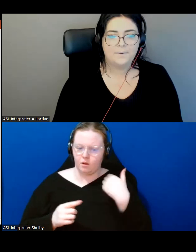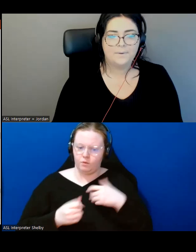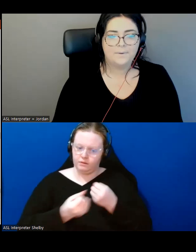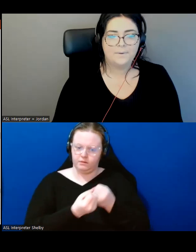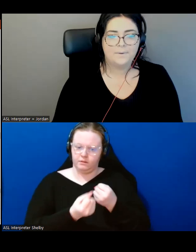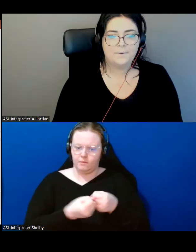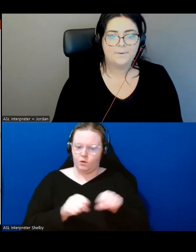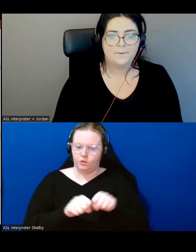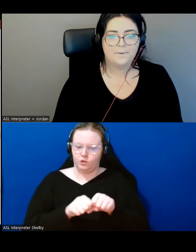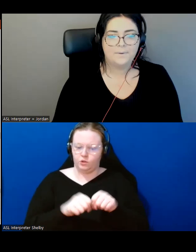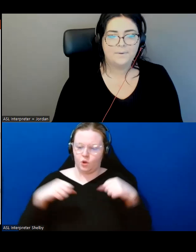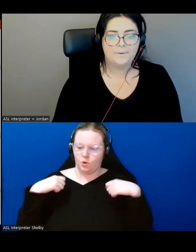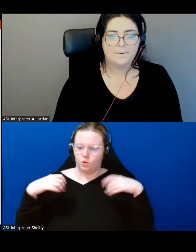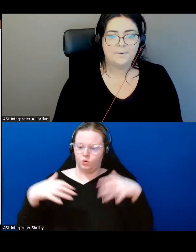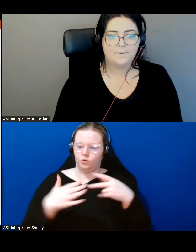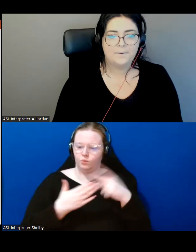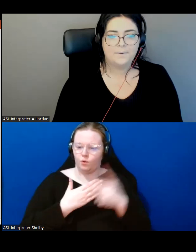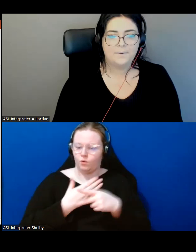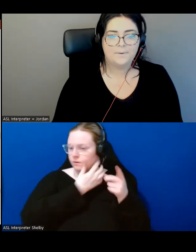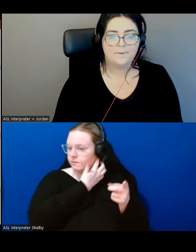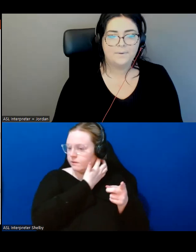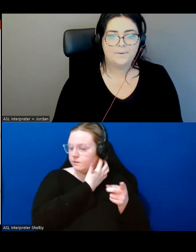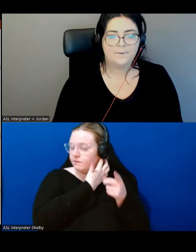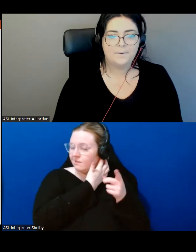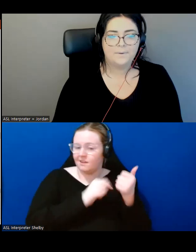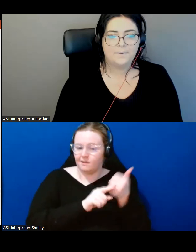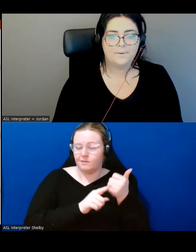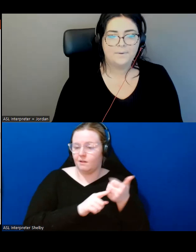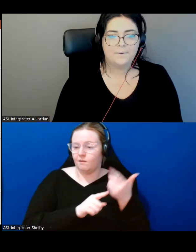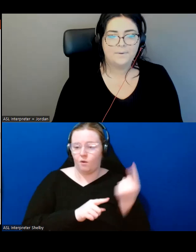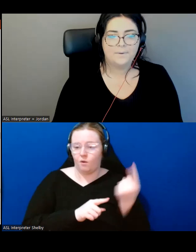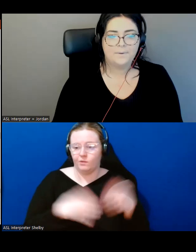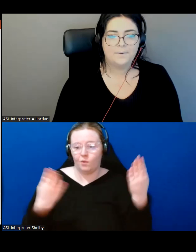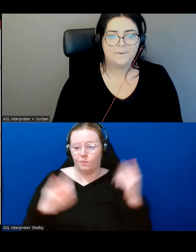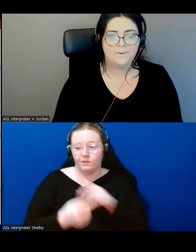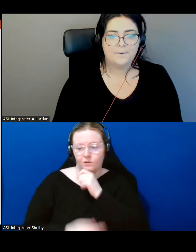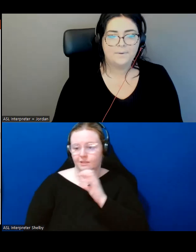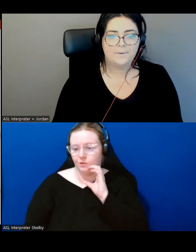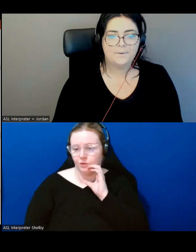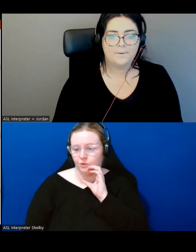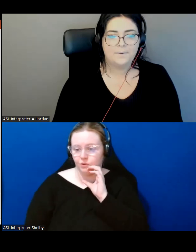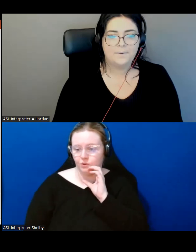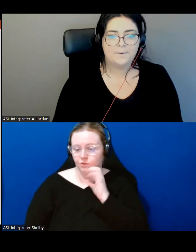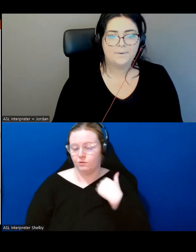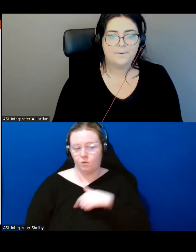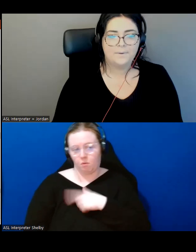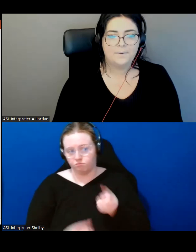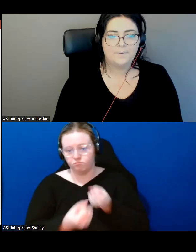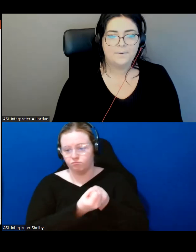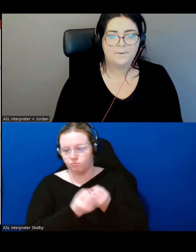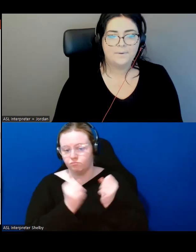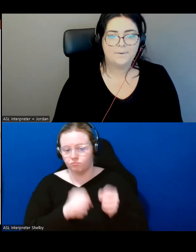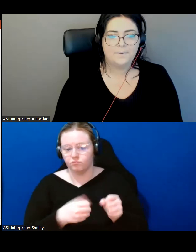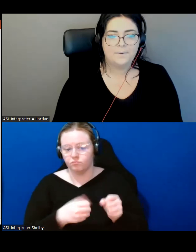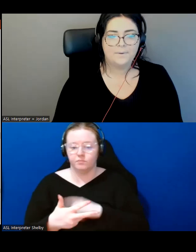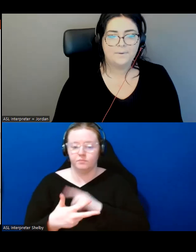they've always been inclusive of seniors in their programming. So we've been able to support that. Community